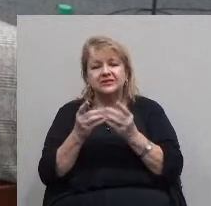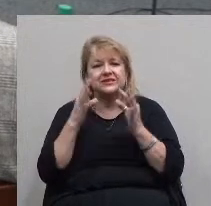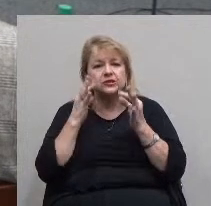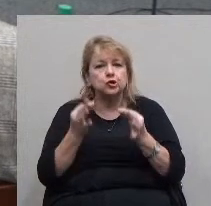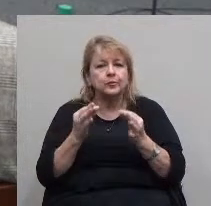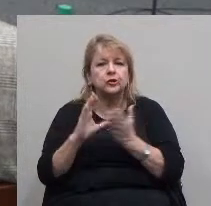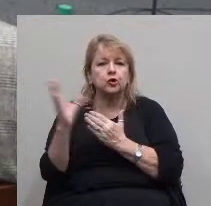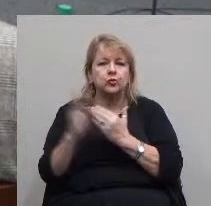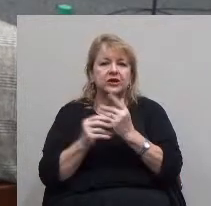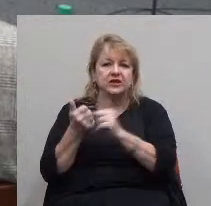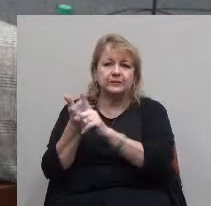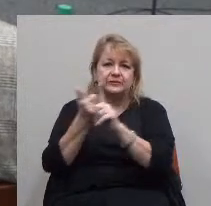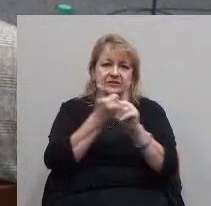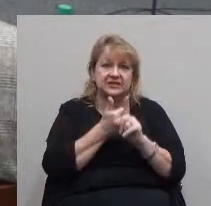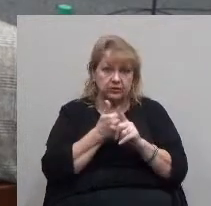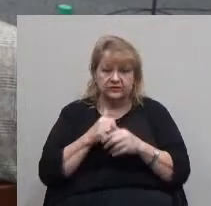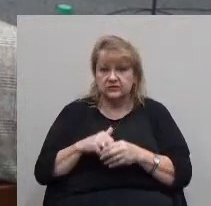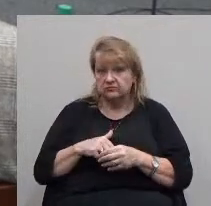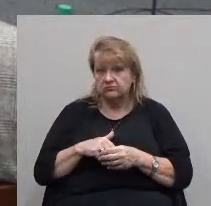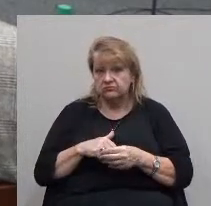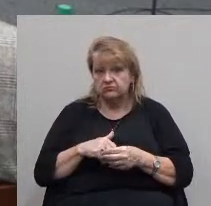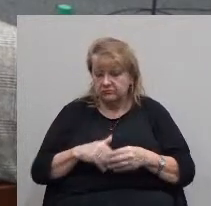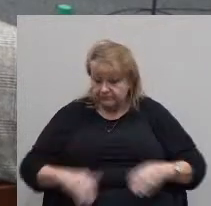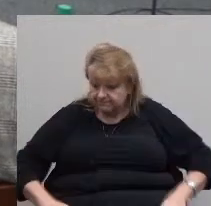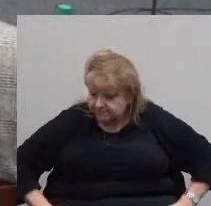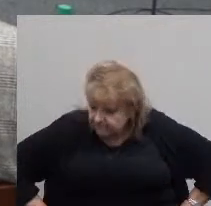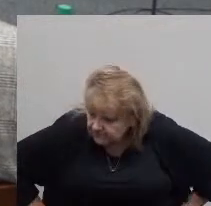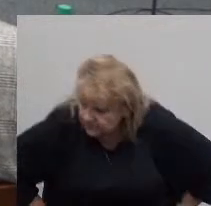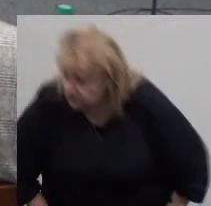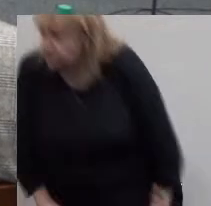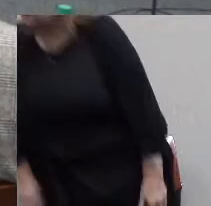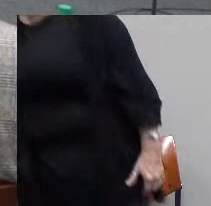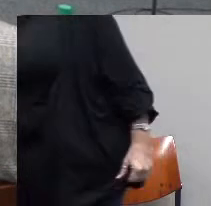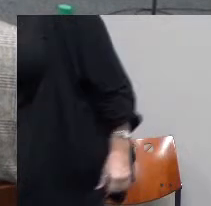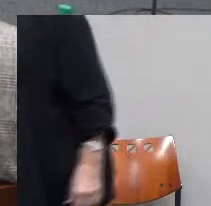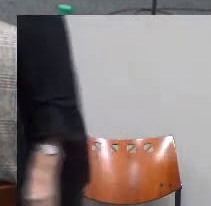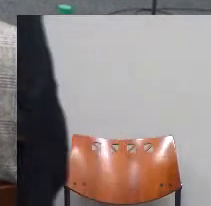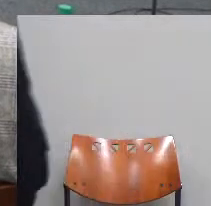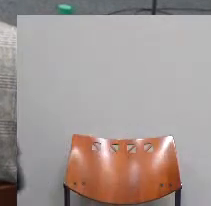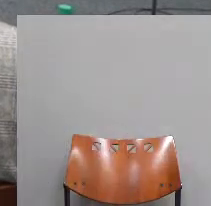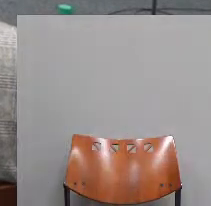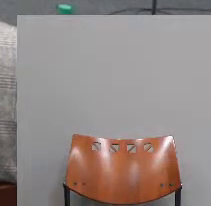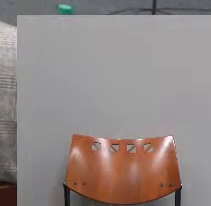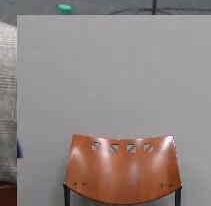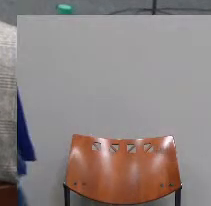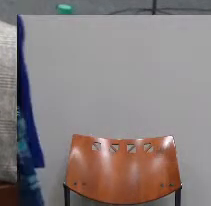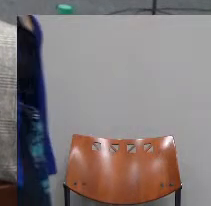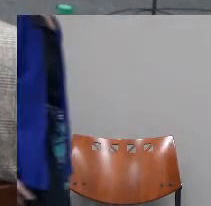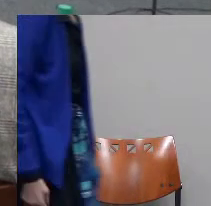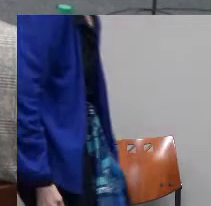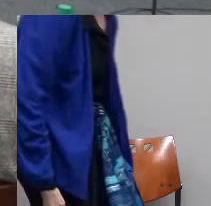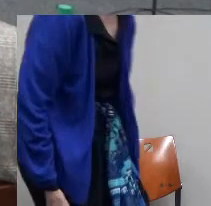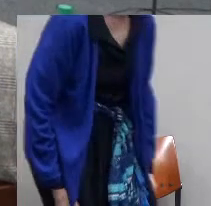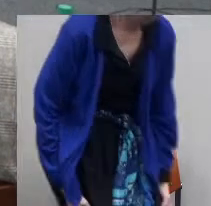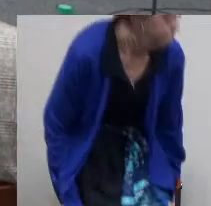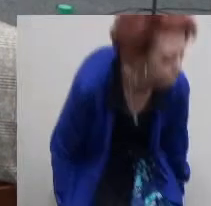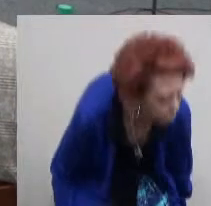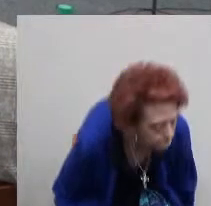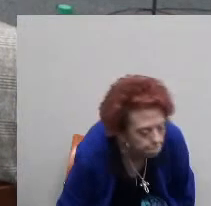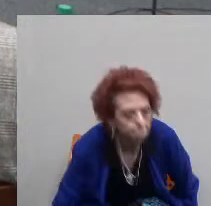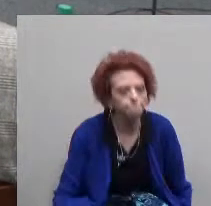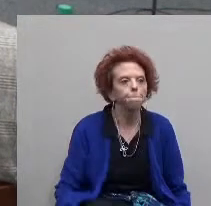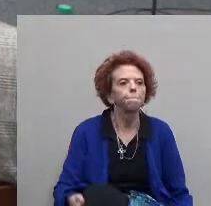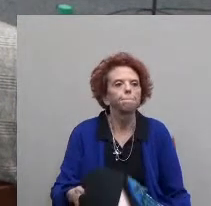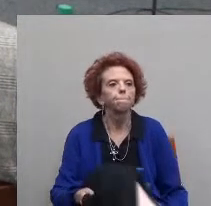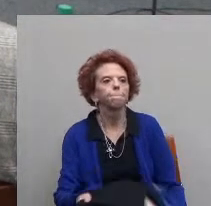to use. And I have already been contacted by a half dozen people who have a program to